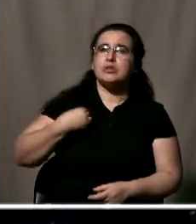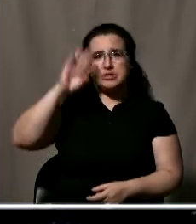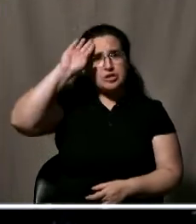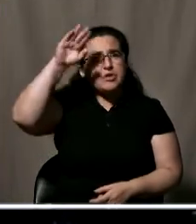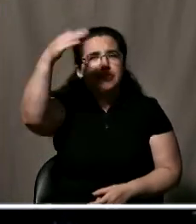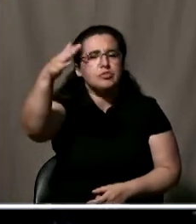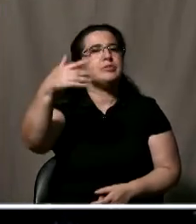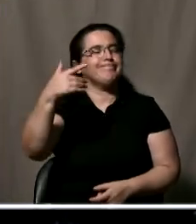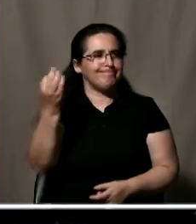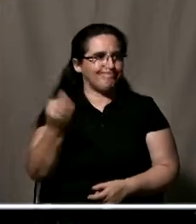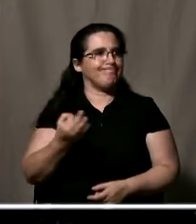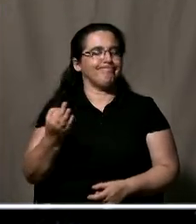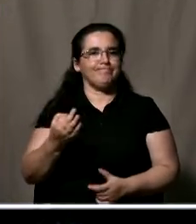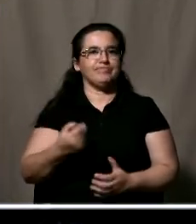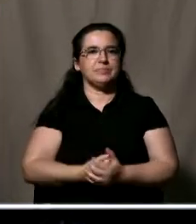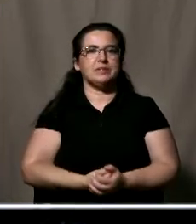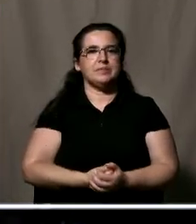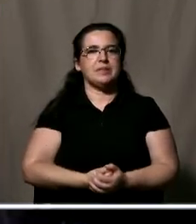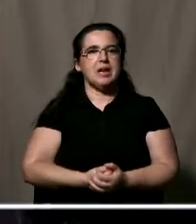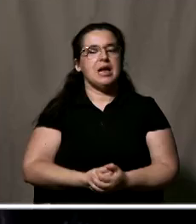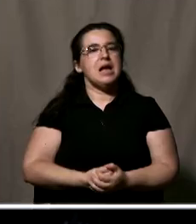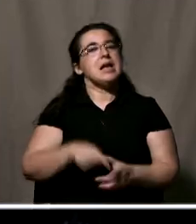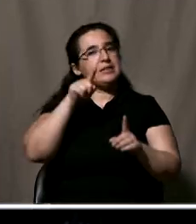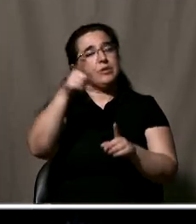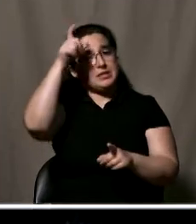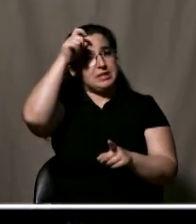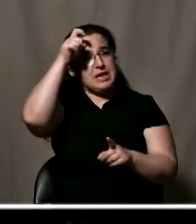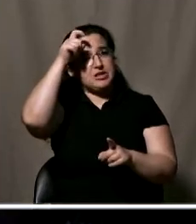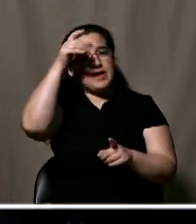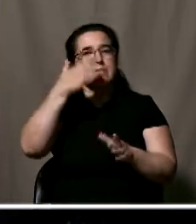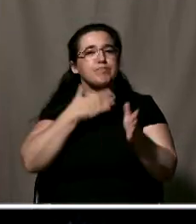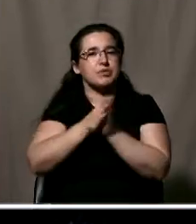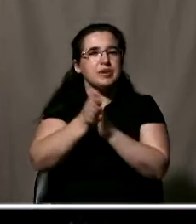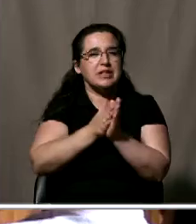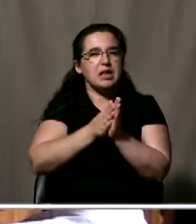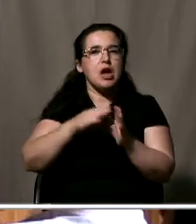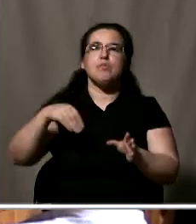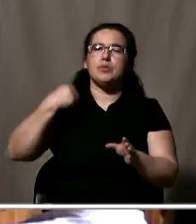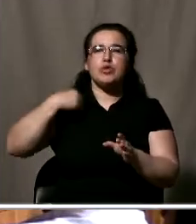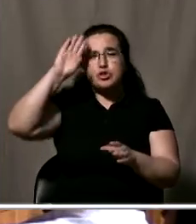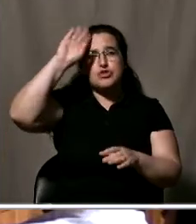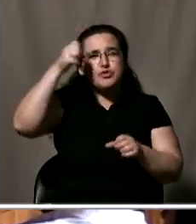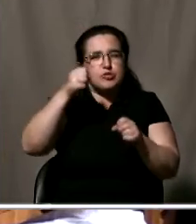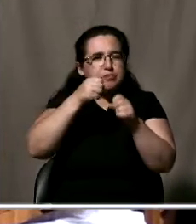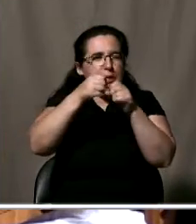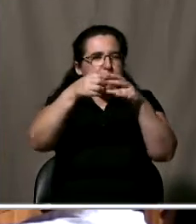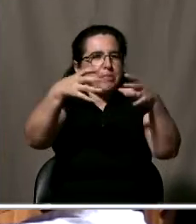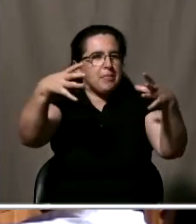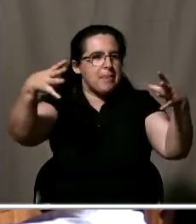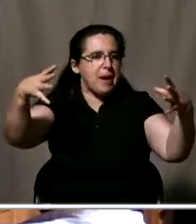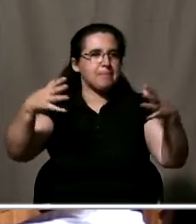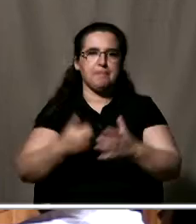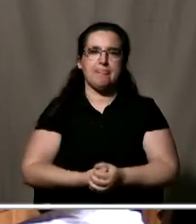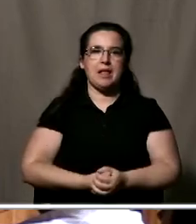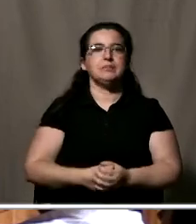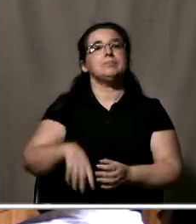tendência a preocupar-se. So he's going to try to tie you up and worry about the future. E portanto, ele vai amarrar-vos com preocupações sobre o futuro. The devil also knows e o